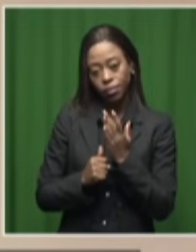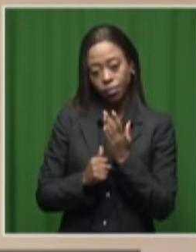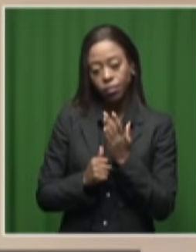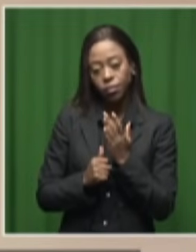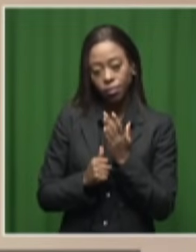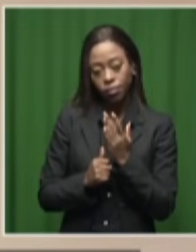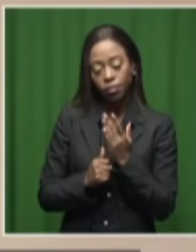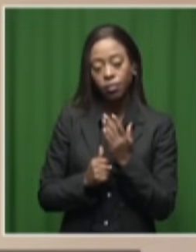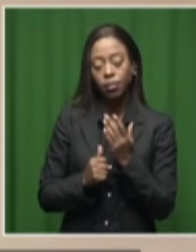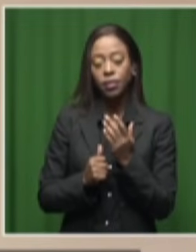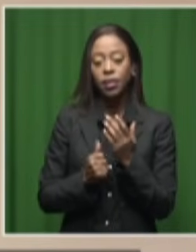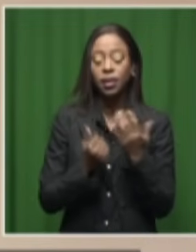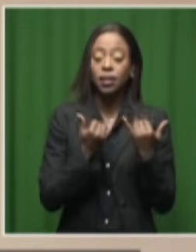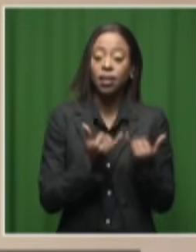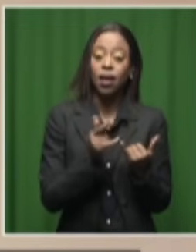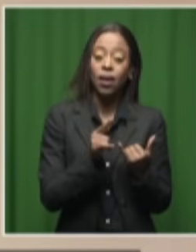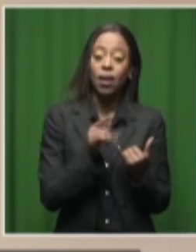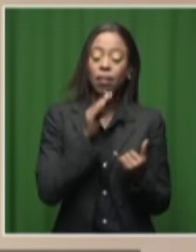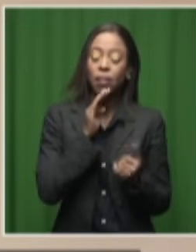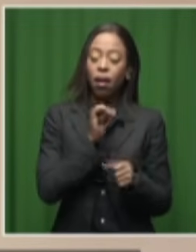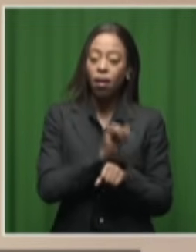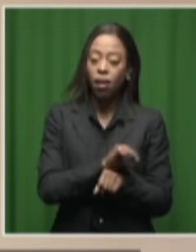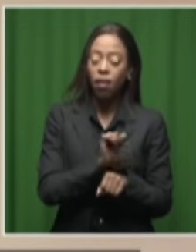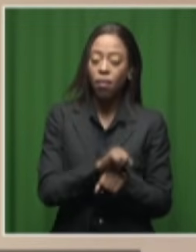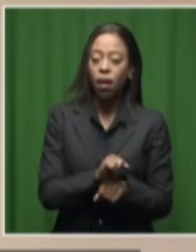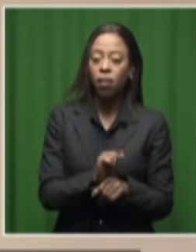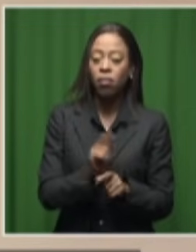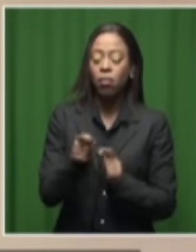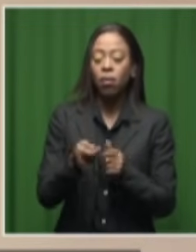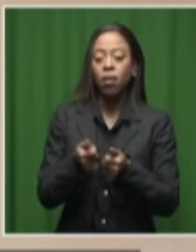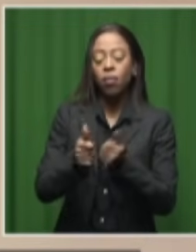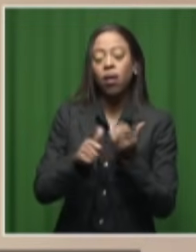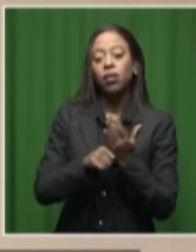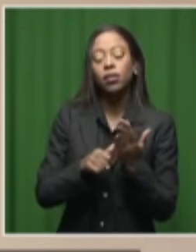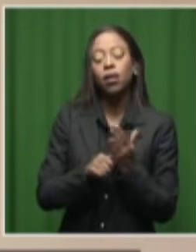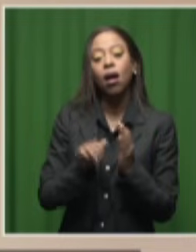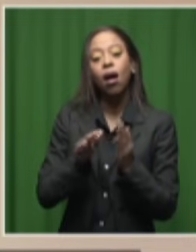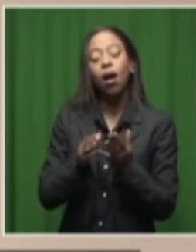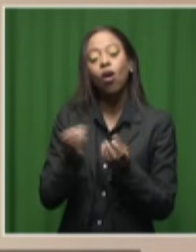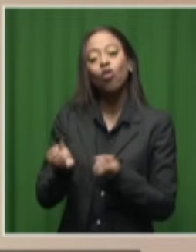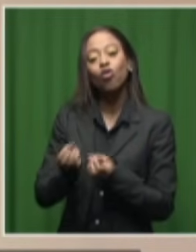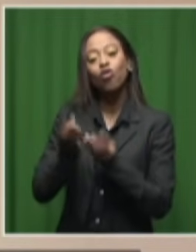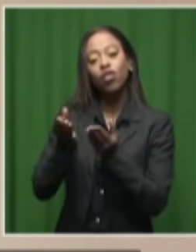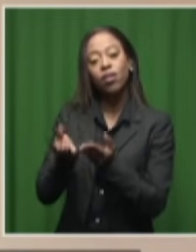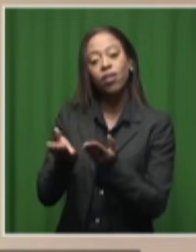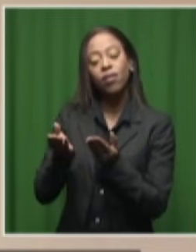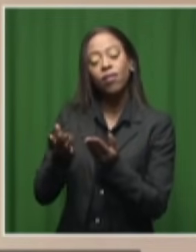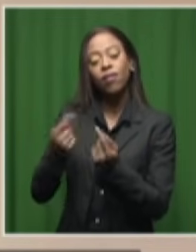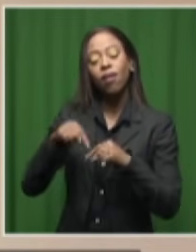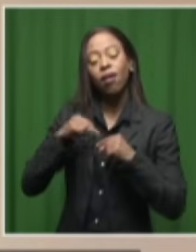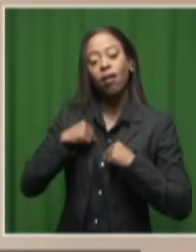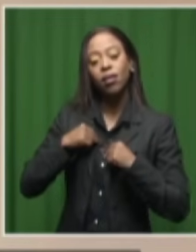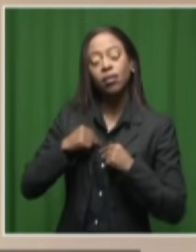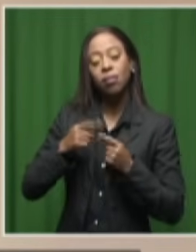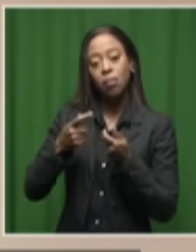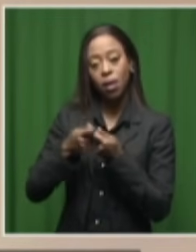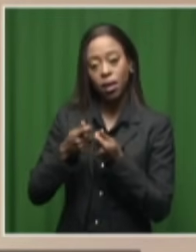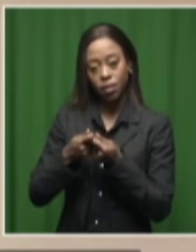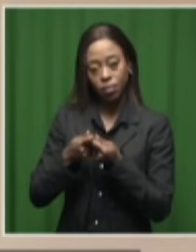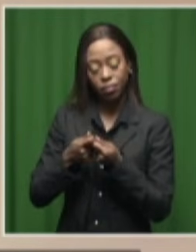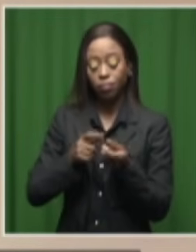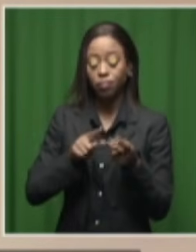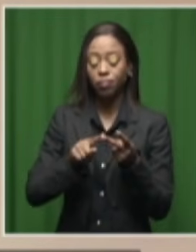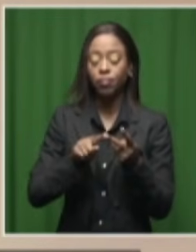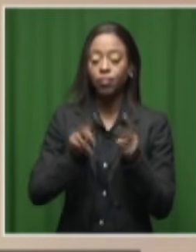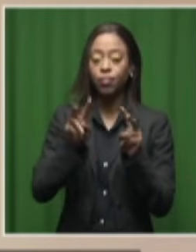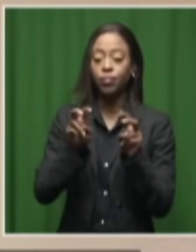had undermined the VAT collections in terms of providing revenue for us. That's one component. The